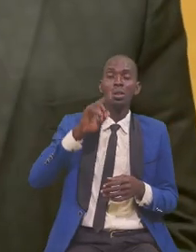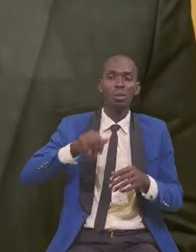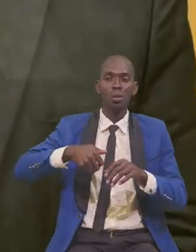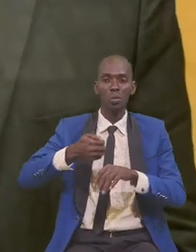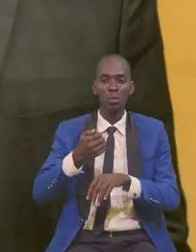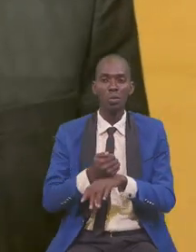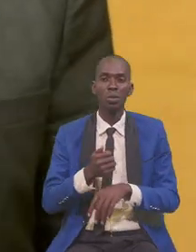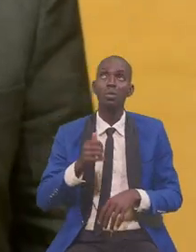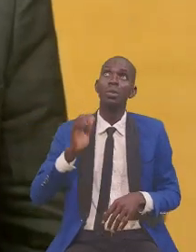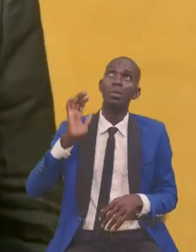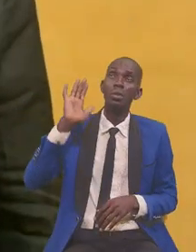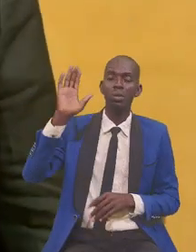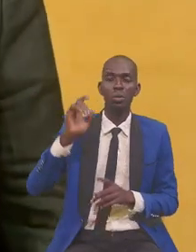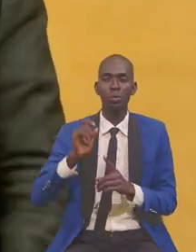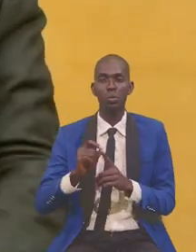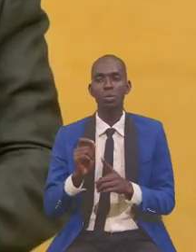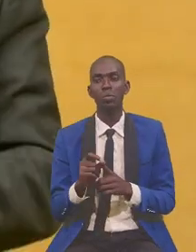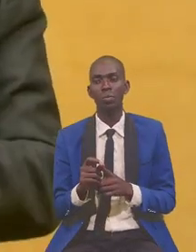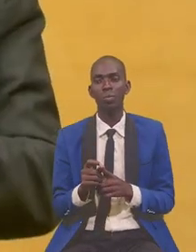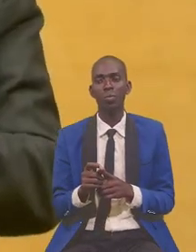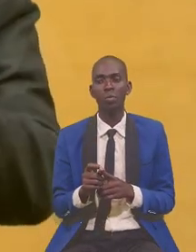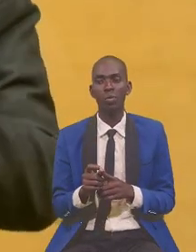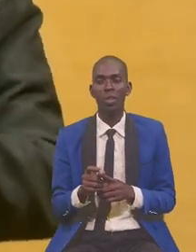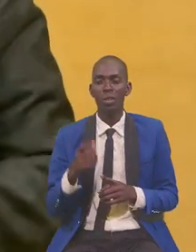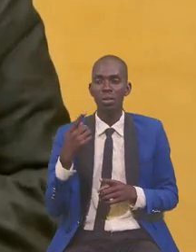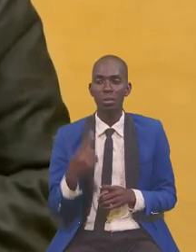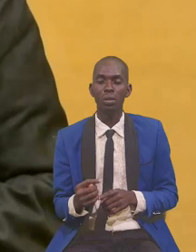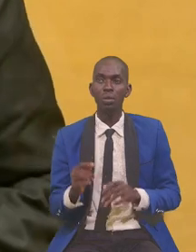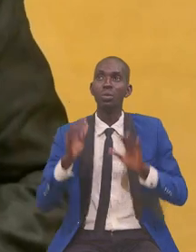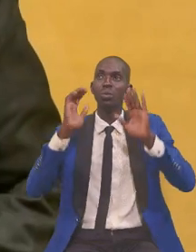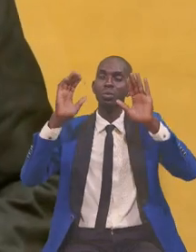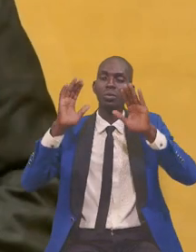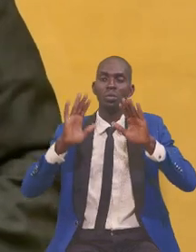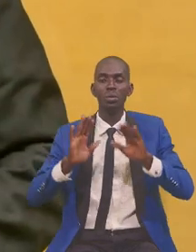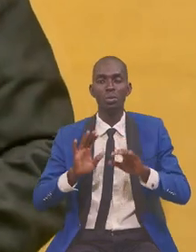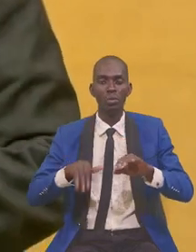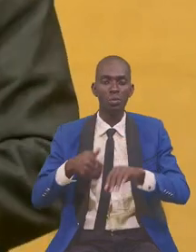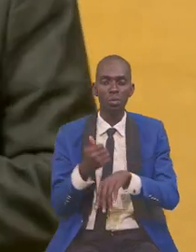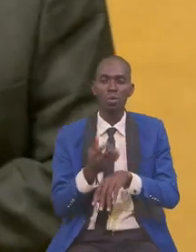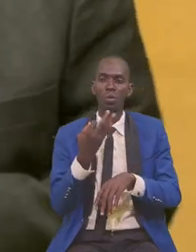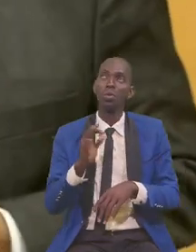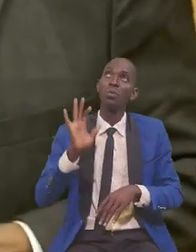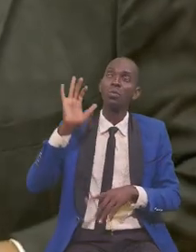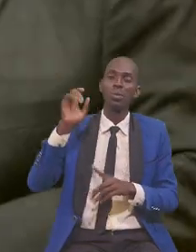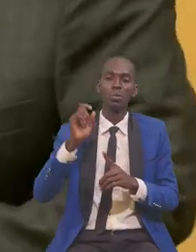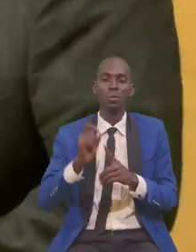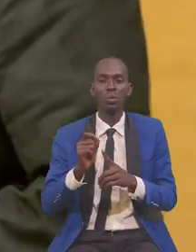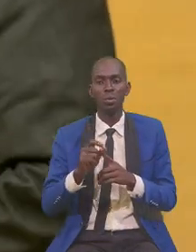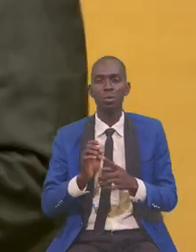the word. The wonderful confirmation of his word.